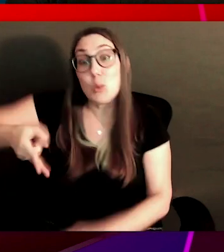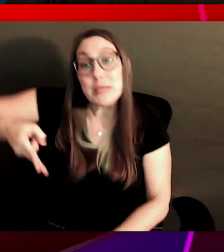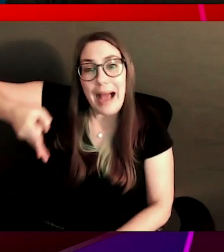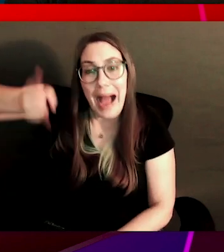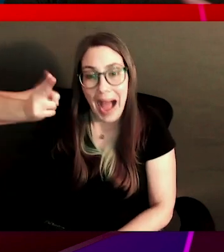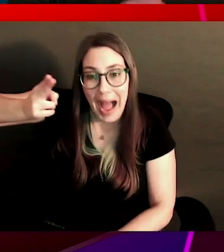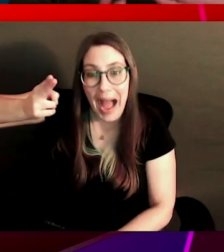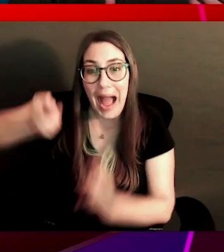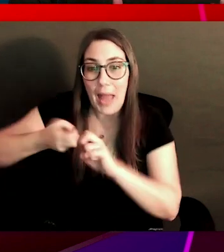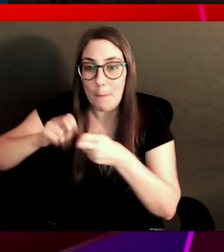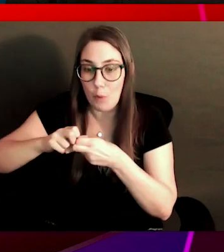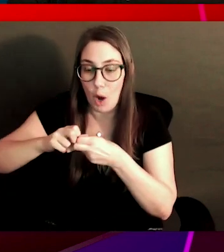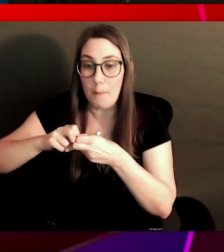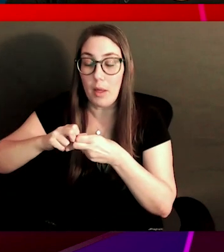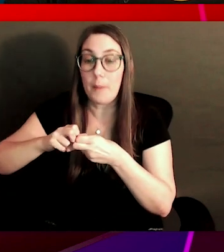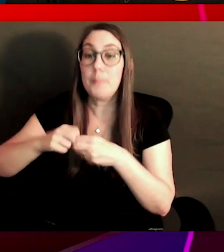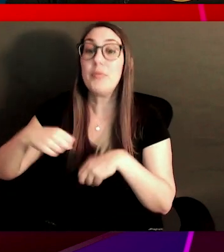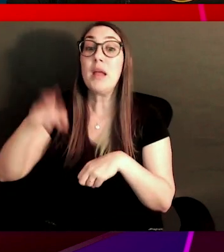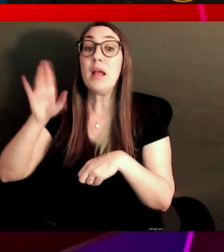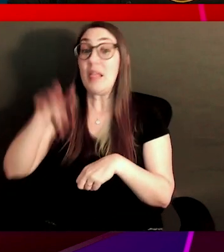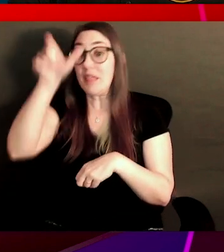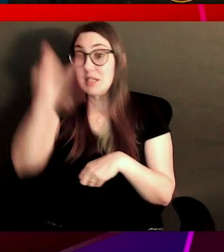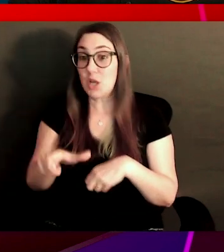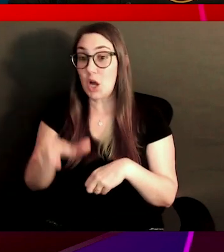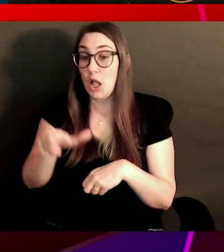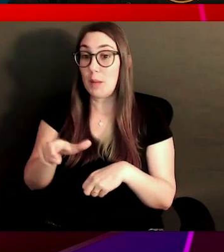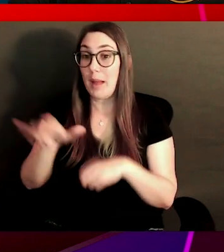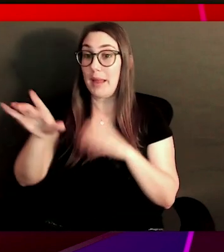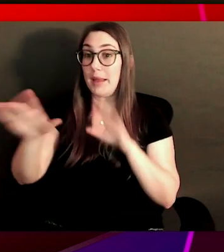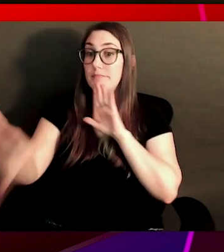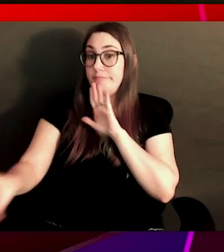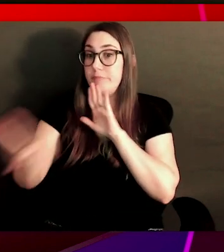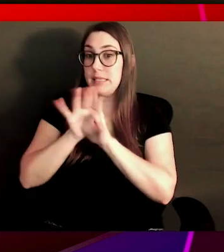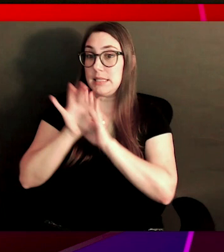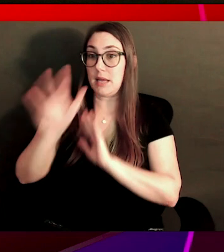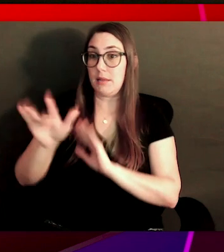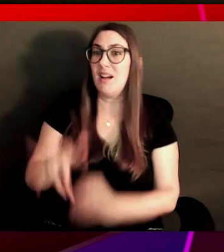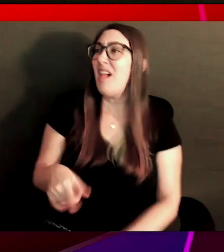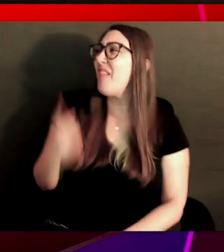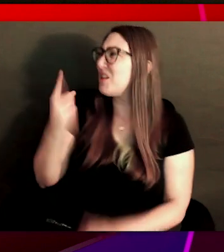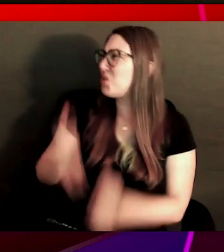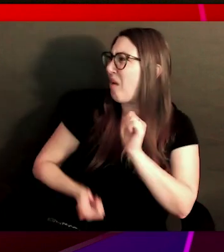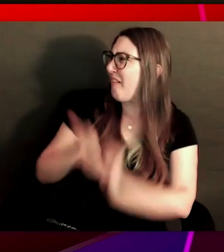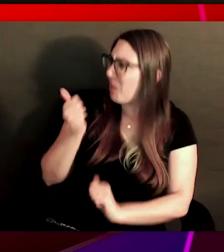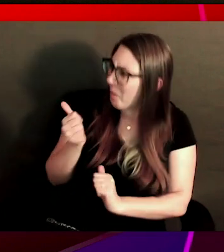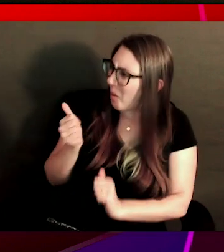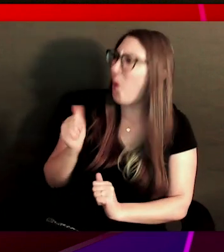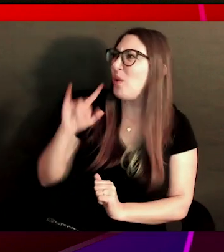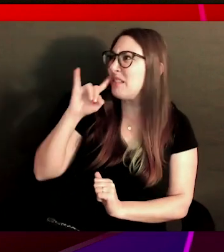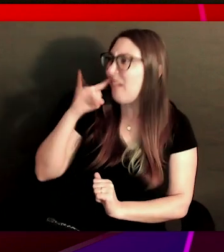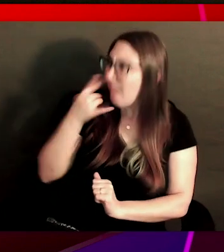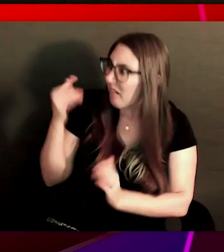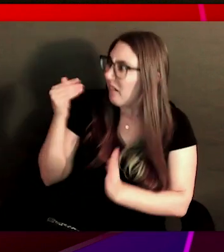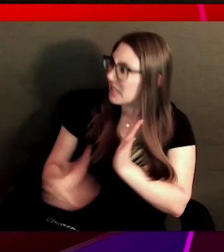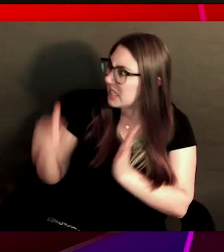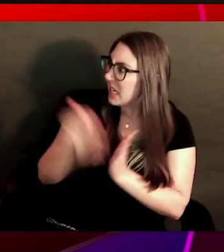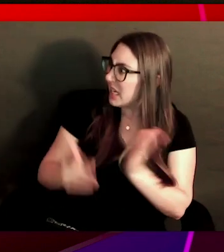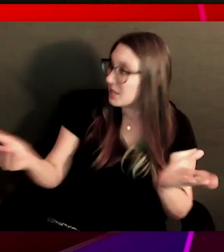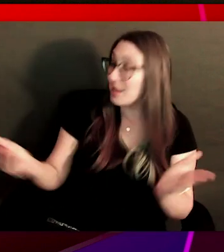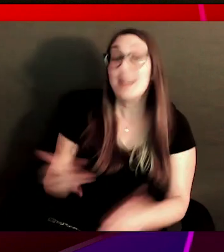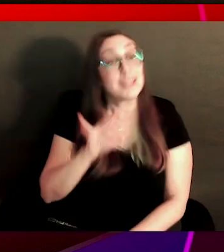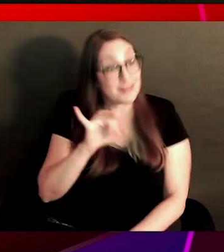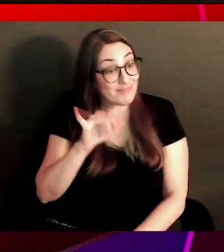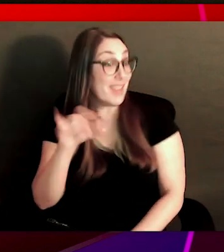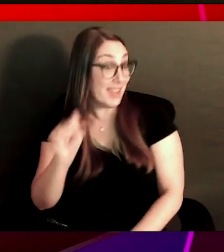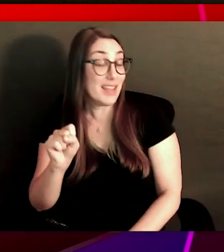this column by simply selecting this button. This is one of the most tedious things. It really is. So, like, you know, traditionally, you could plot all of these